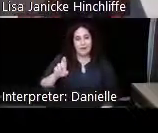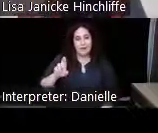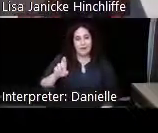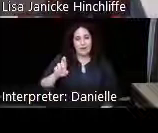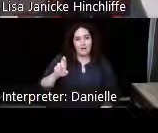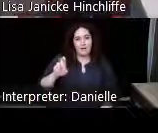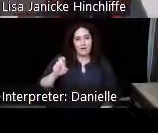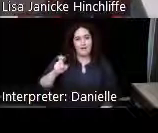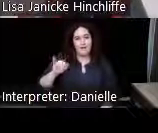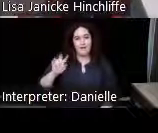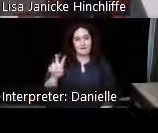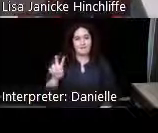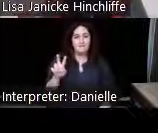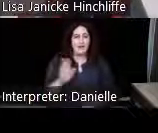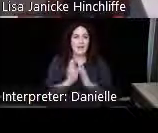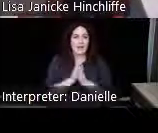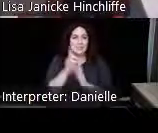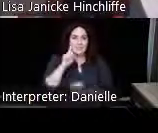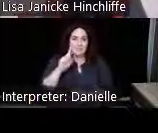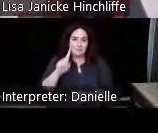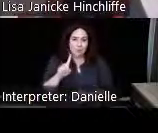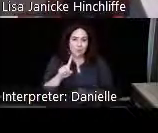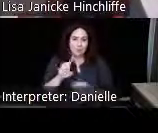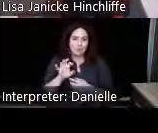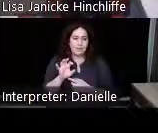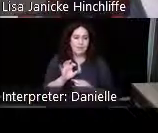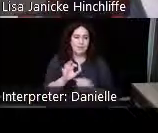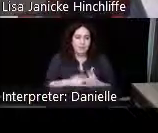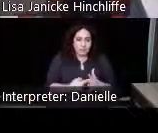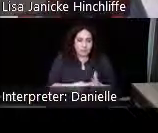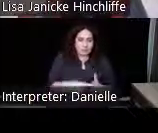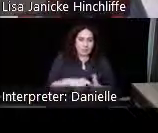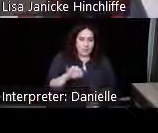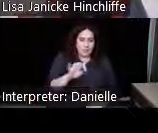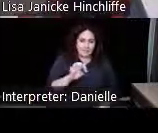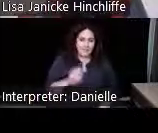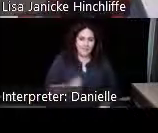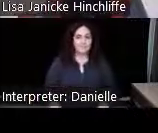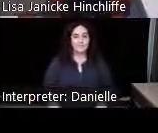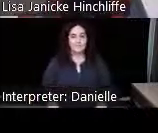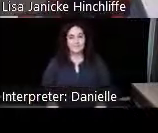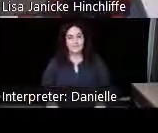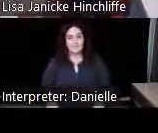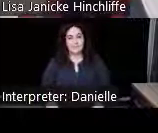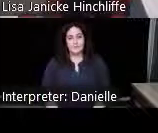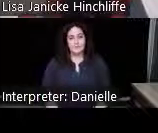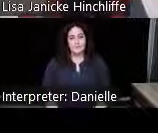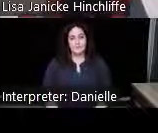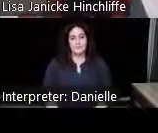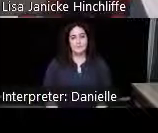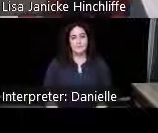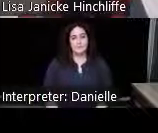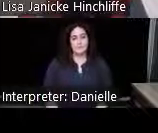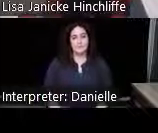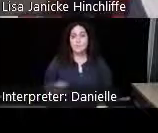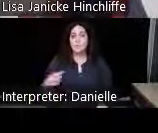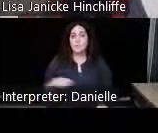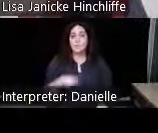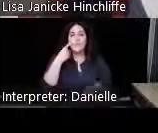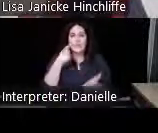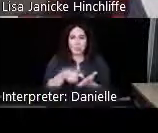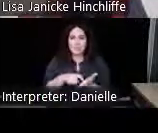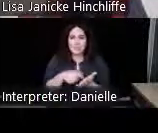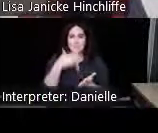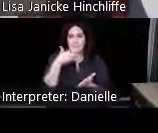find in general better accessibility of PDFs when authors submitted code and the